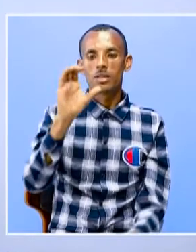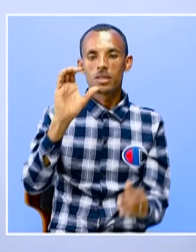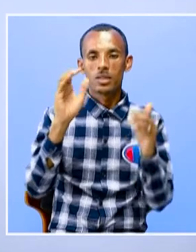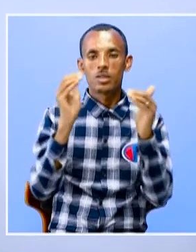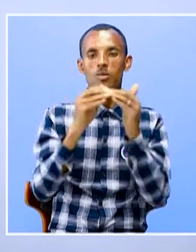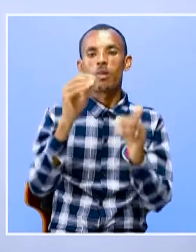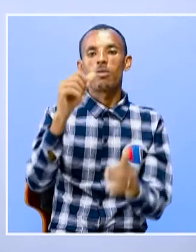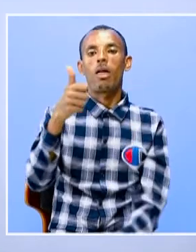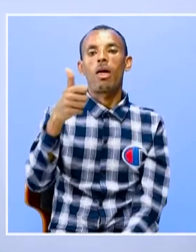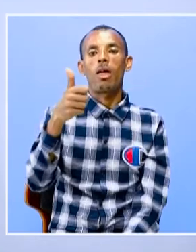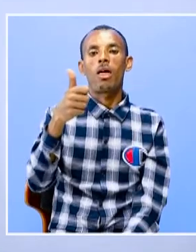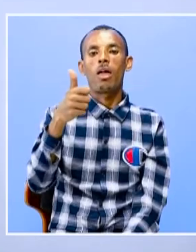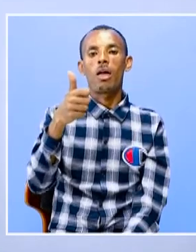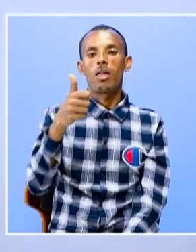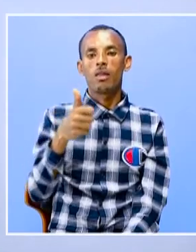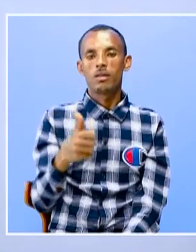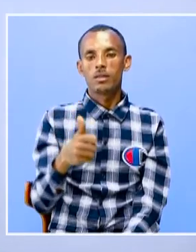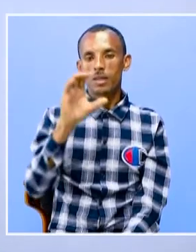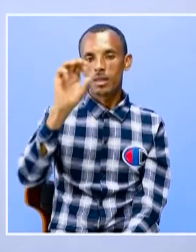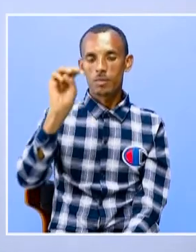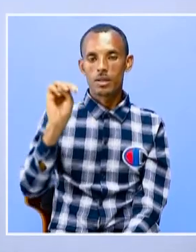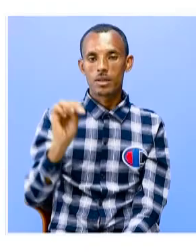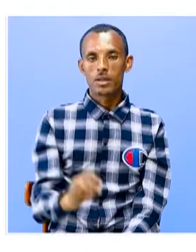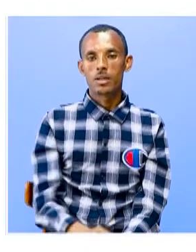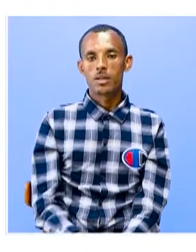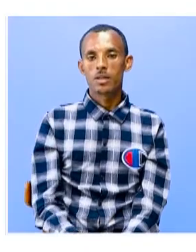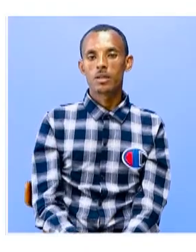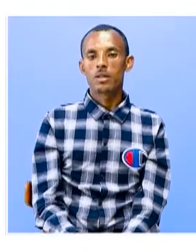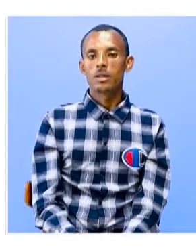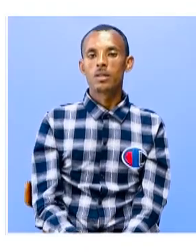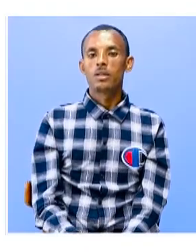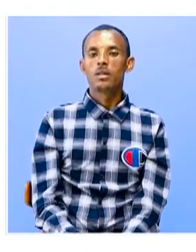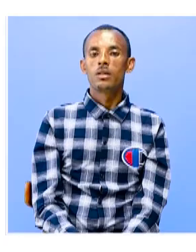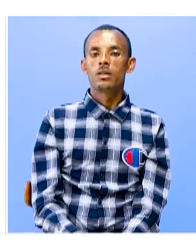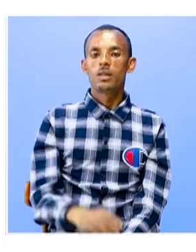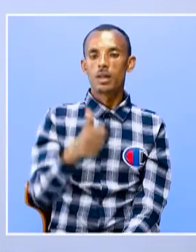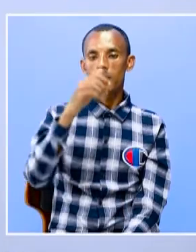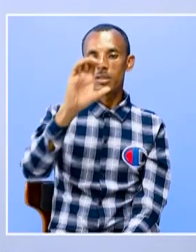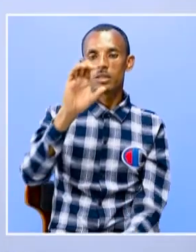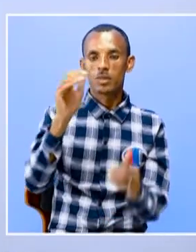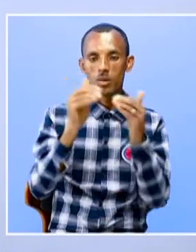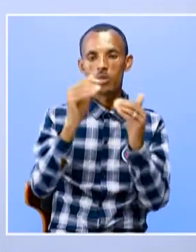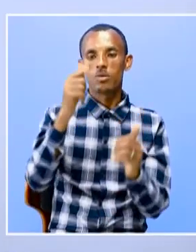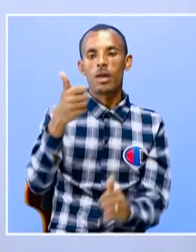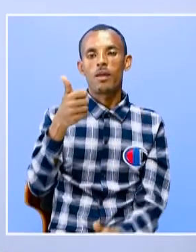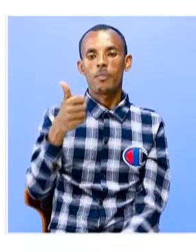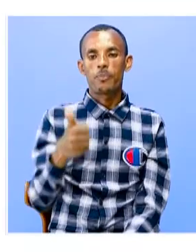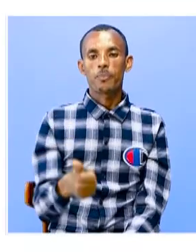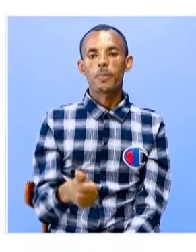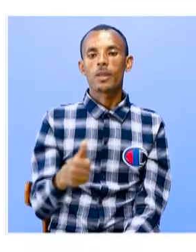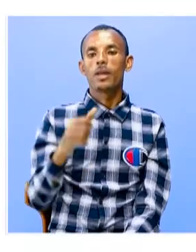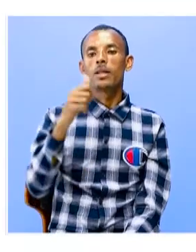to be 10. AC is this 10. So this length is this 10. This is 10. Therefore,